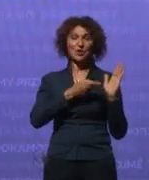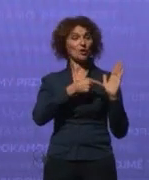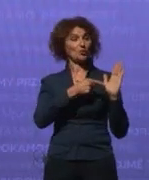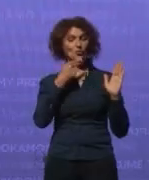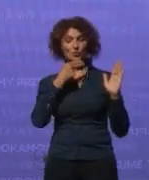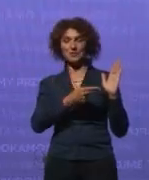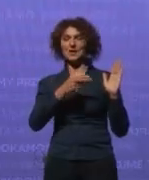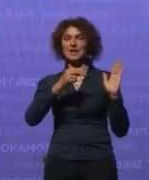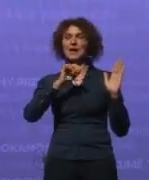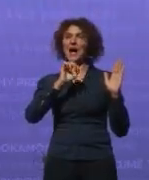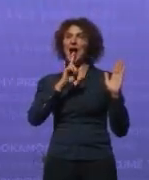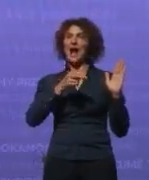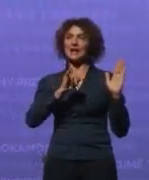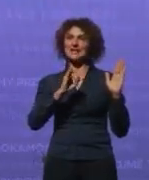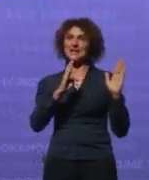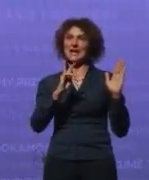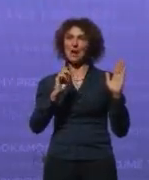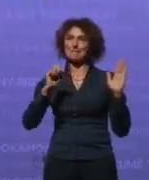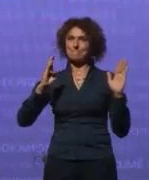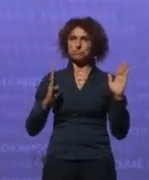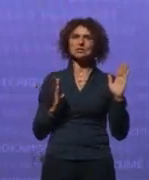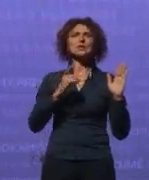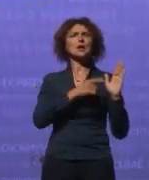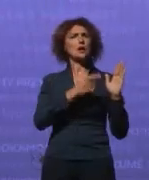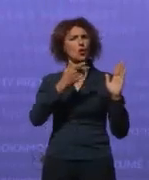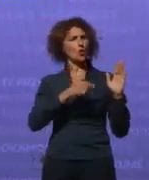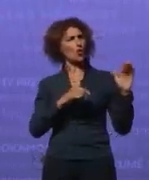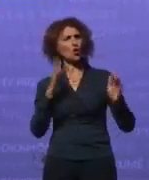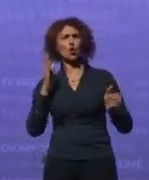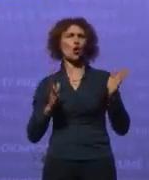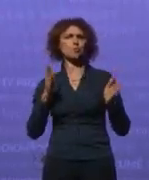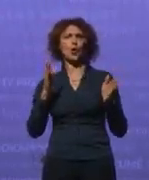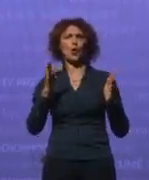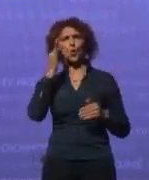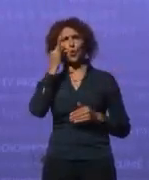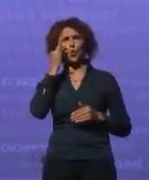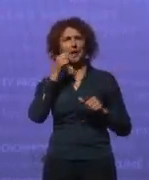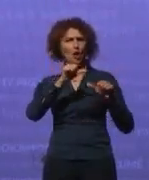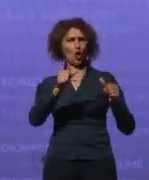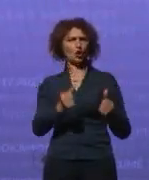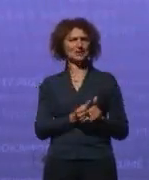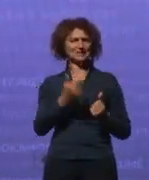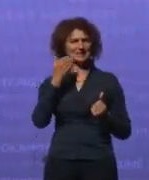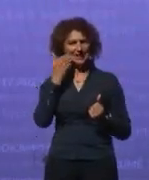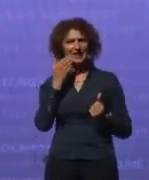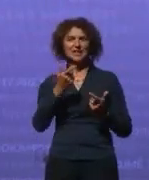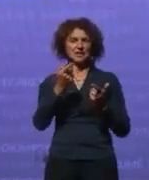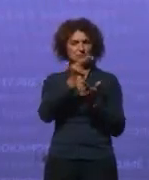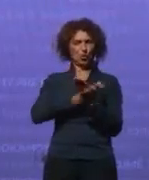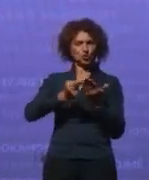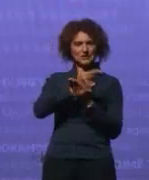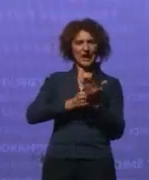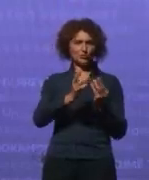robot designed and developed at our institute, the Italian Institute of Technology.